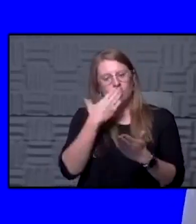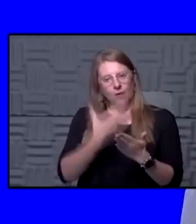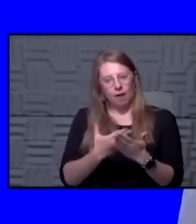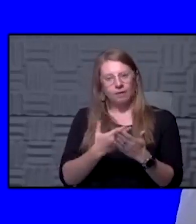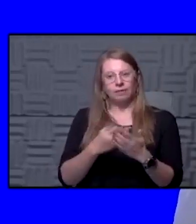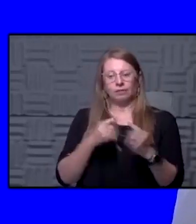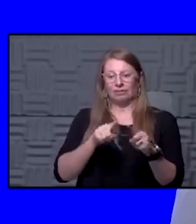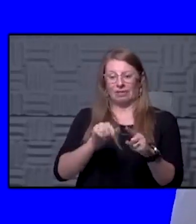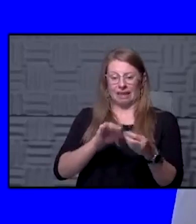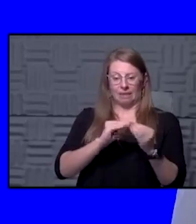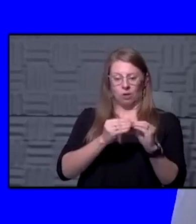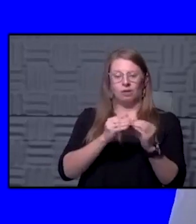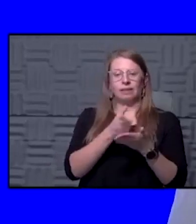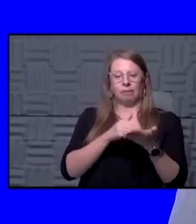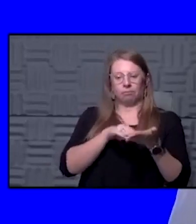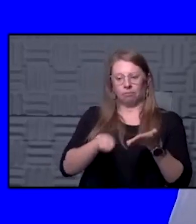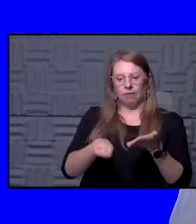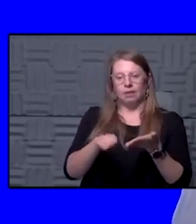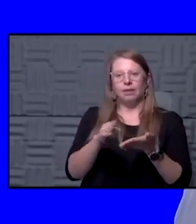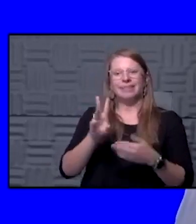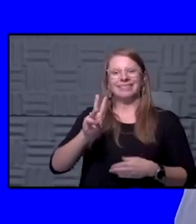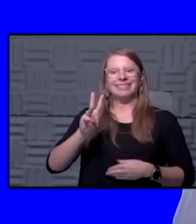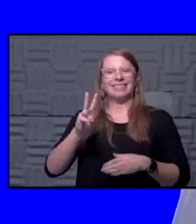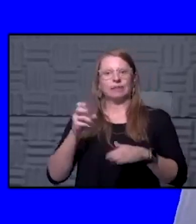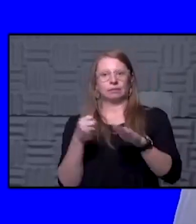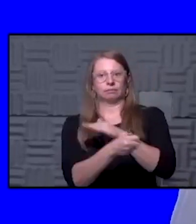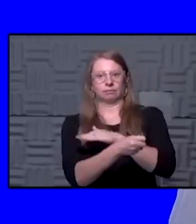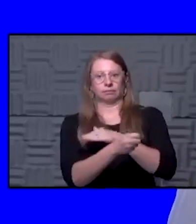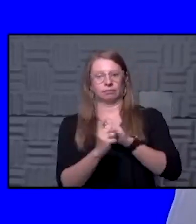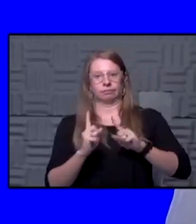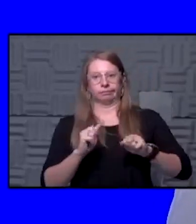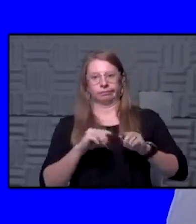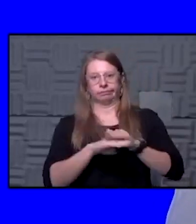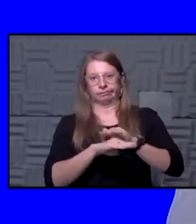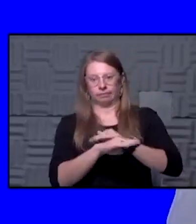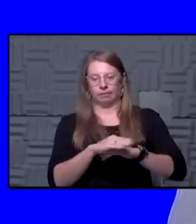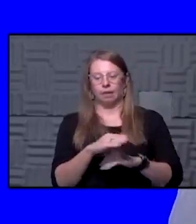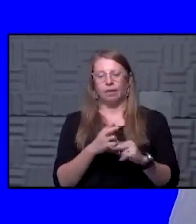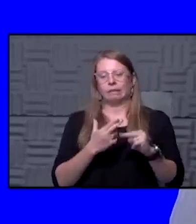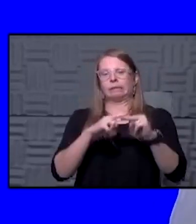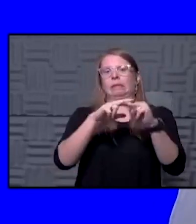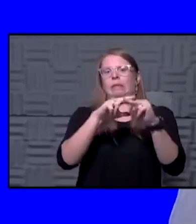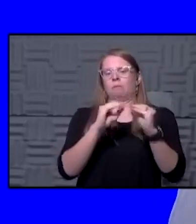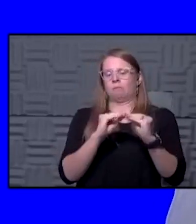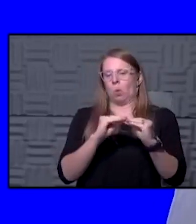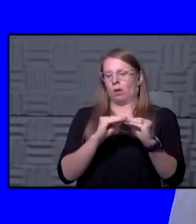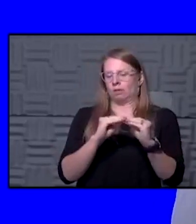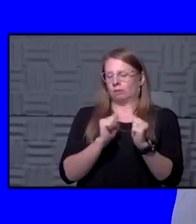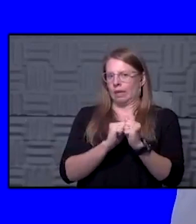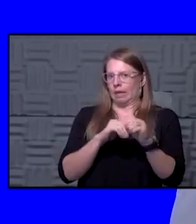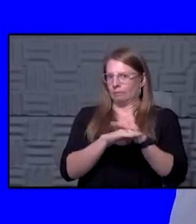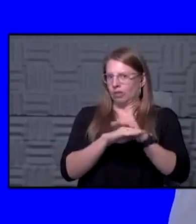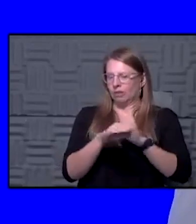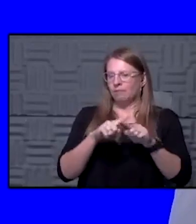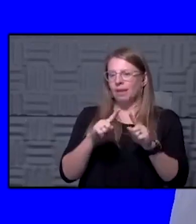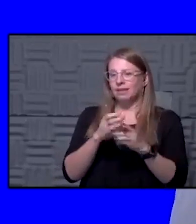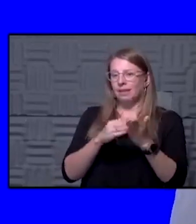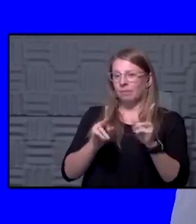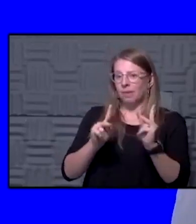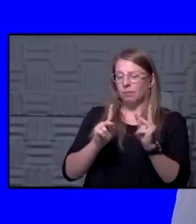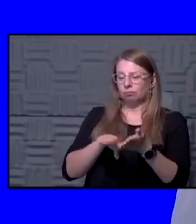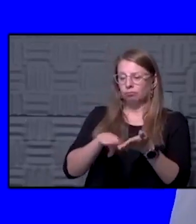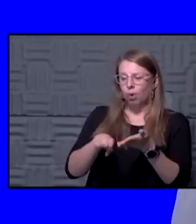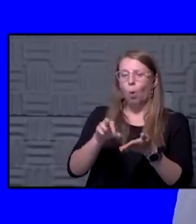had discharges. Unfortunately, there were 6 admissions, so we are still getting higher than we would like admissions. We just have those other people who are